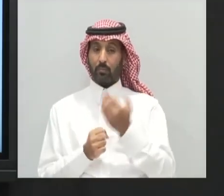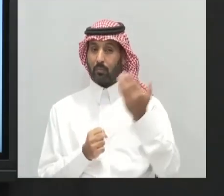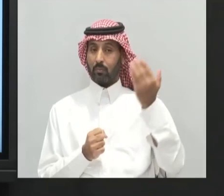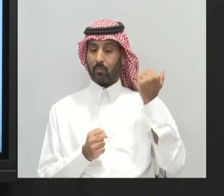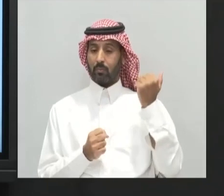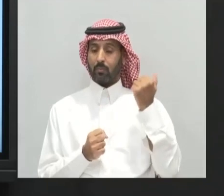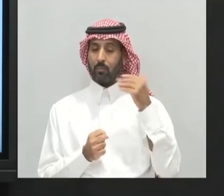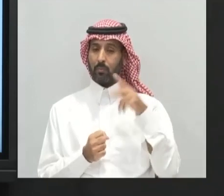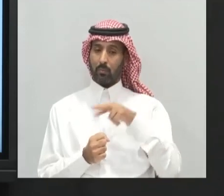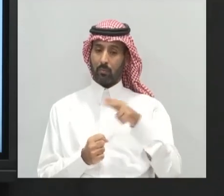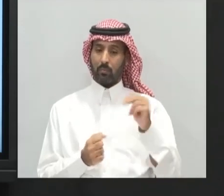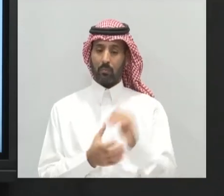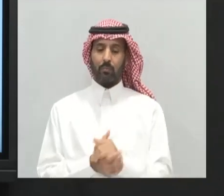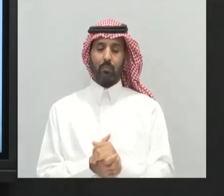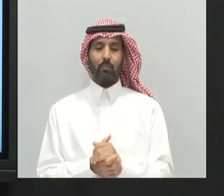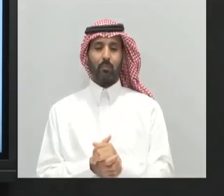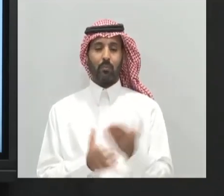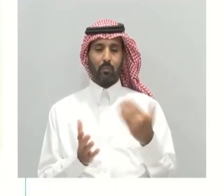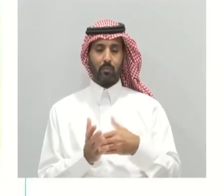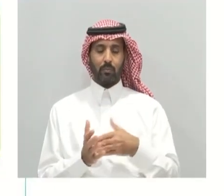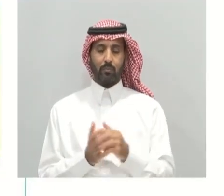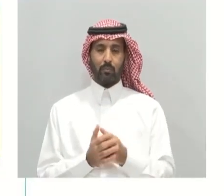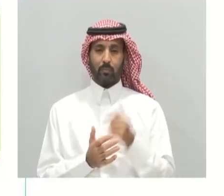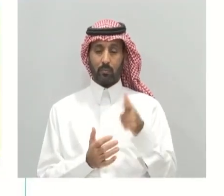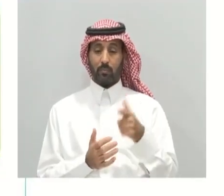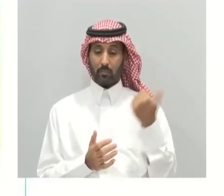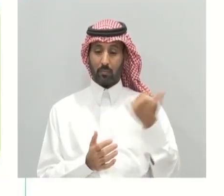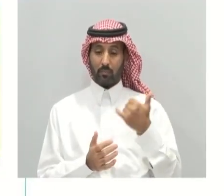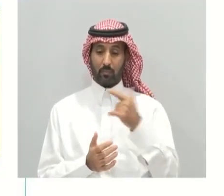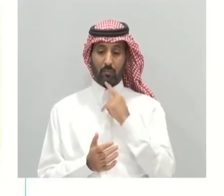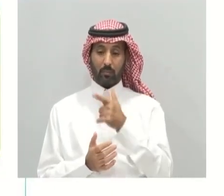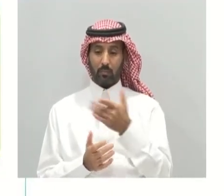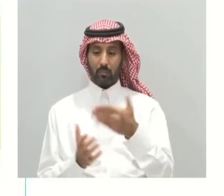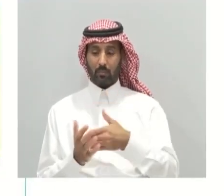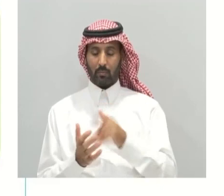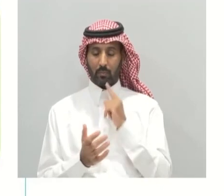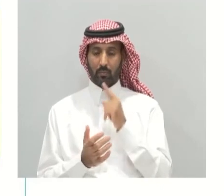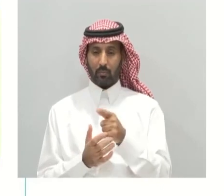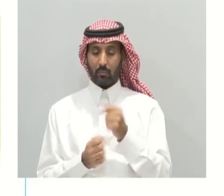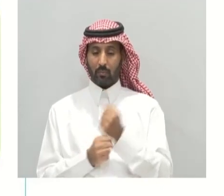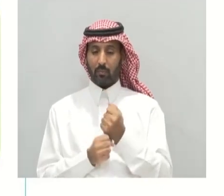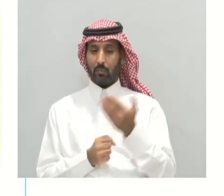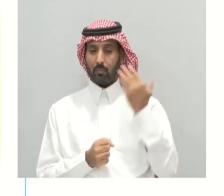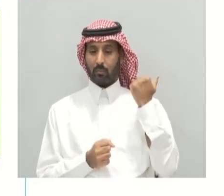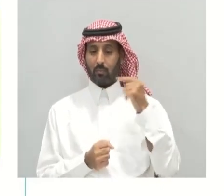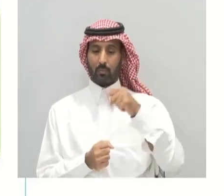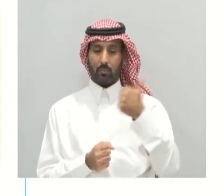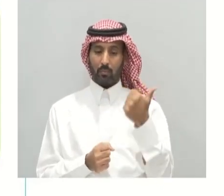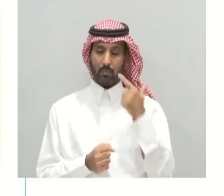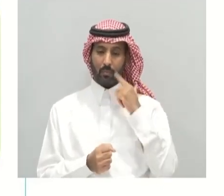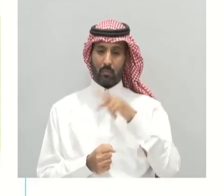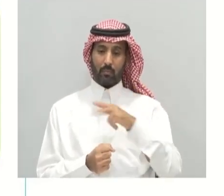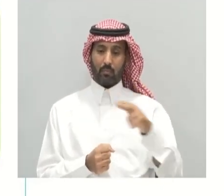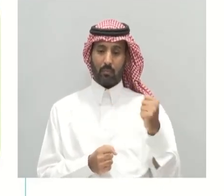their irregular forms. So, at the end, it's important that we say at least the best form of six irregular